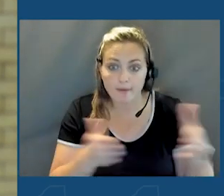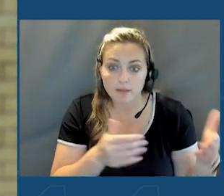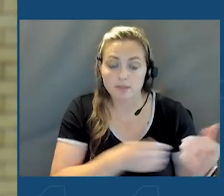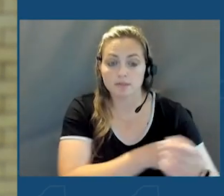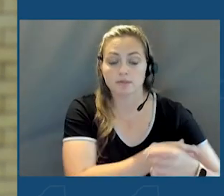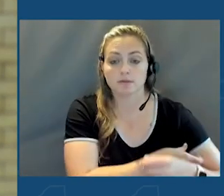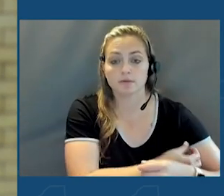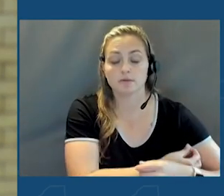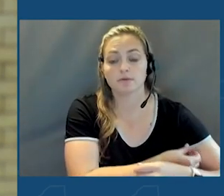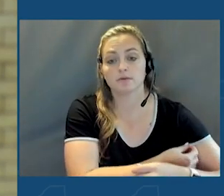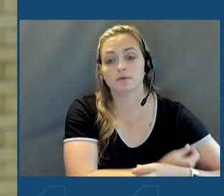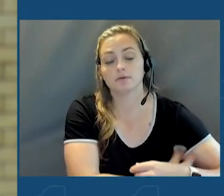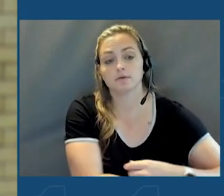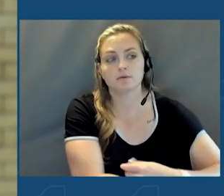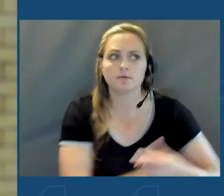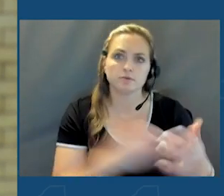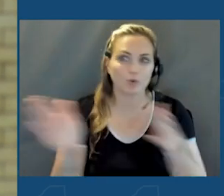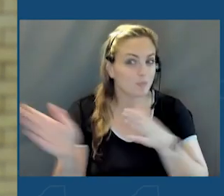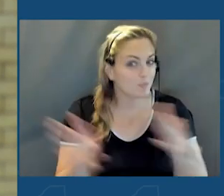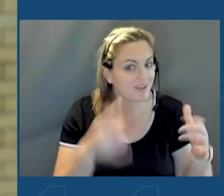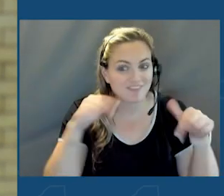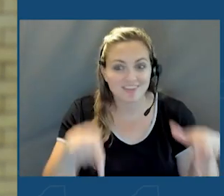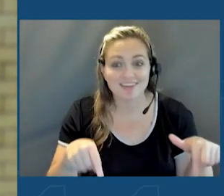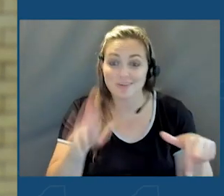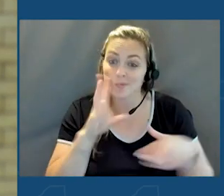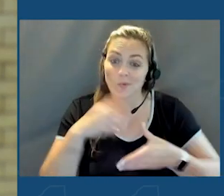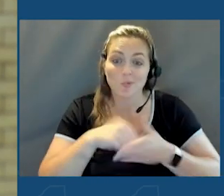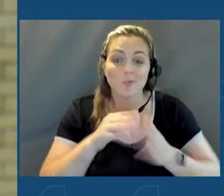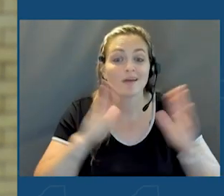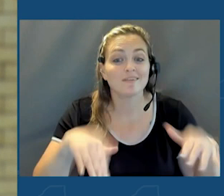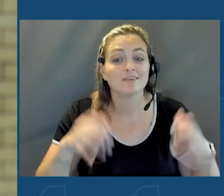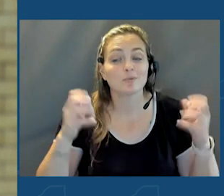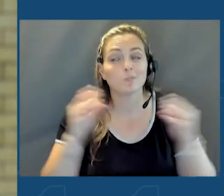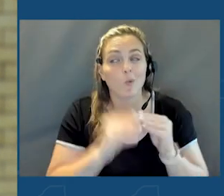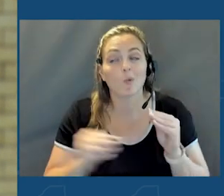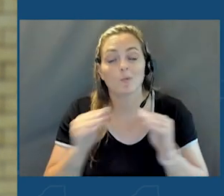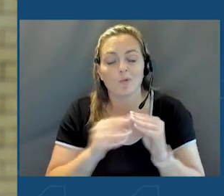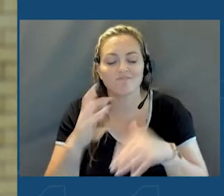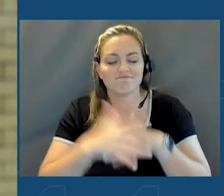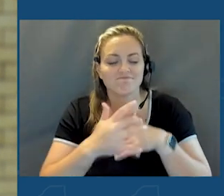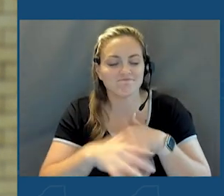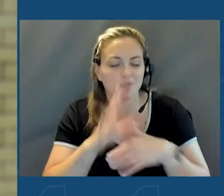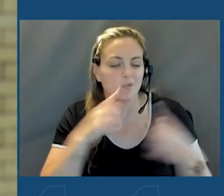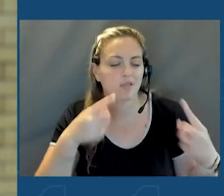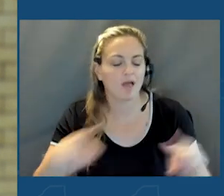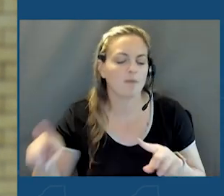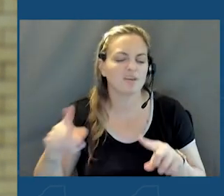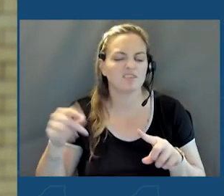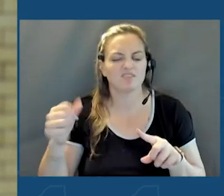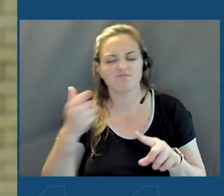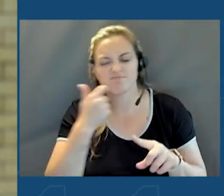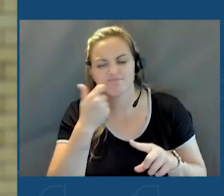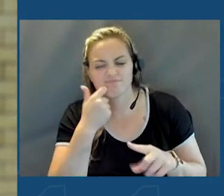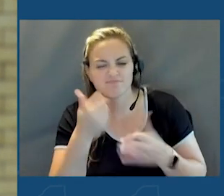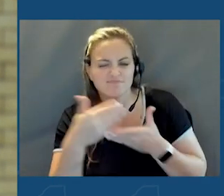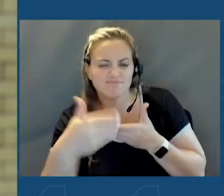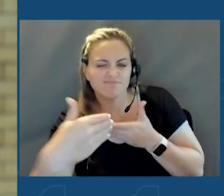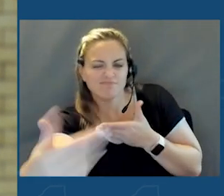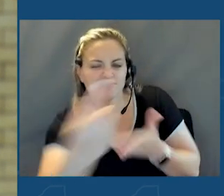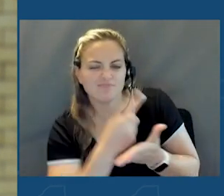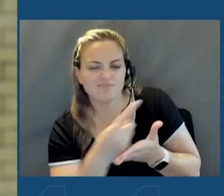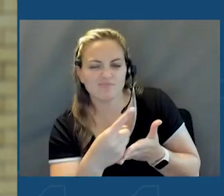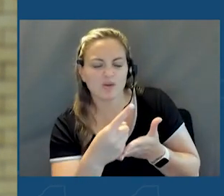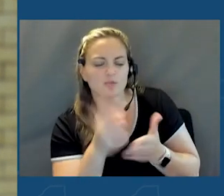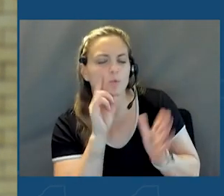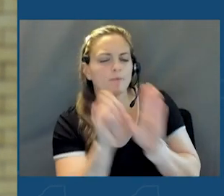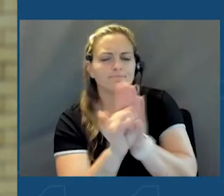vision for these, and it's going to include housing. And there's many, many more sites to come. That's how we're going to spend the next few weeks, identifying sites all over the